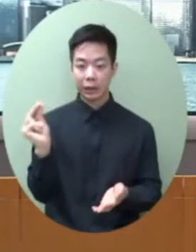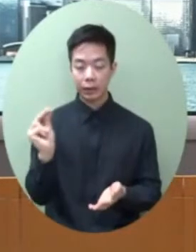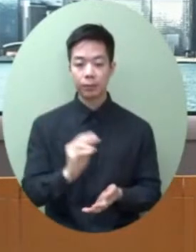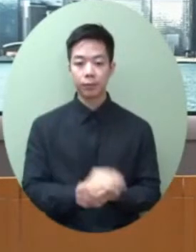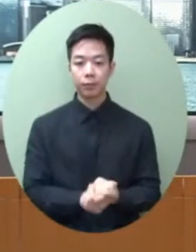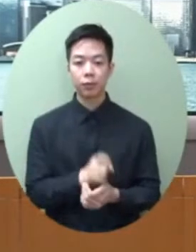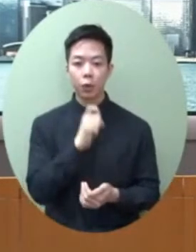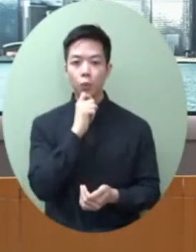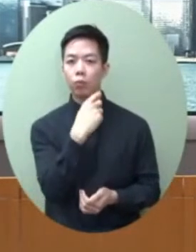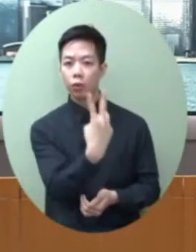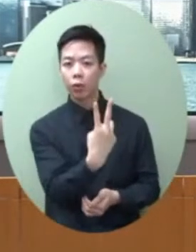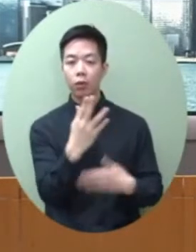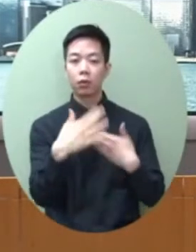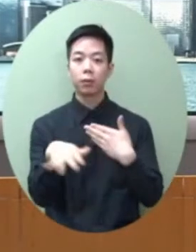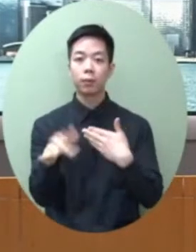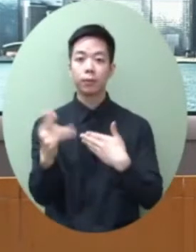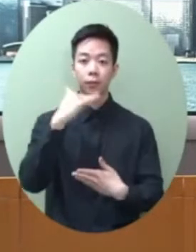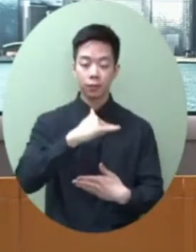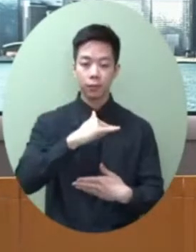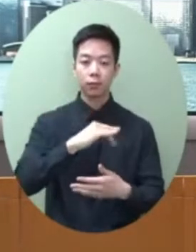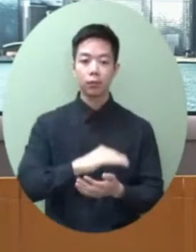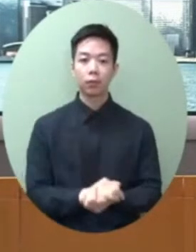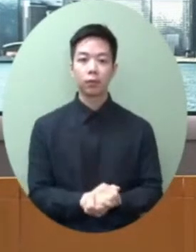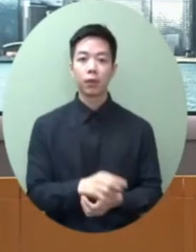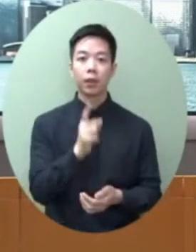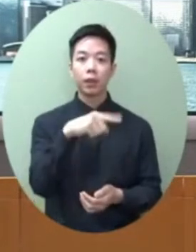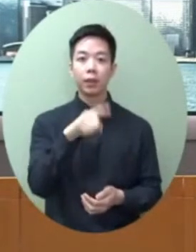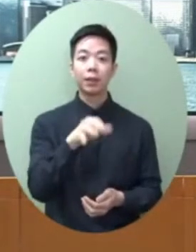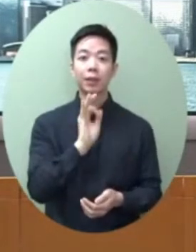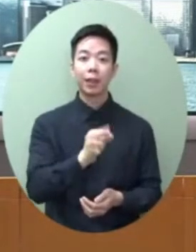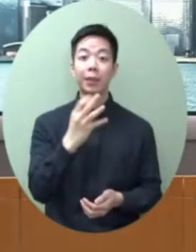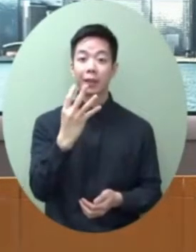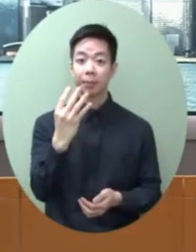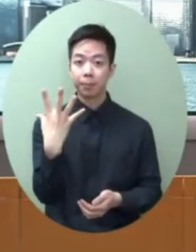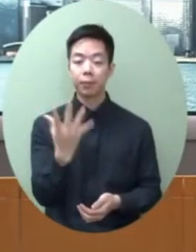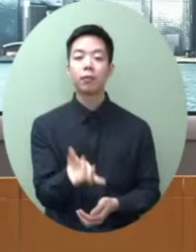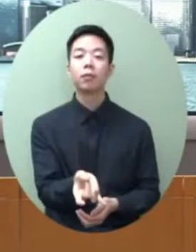we have 1,347 positive cases.